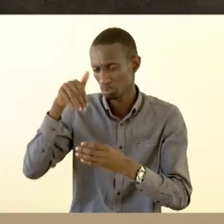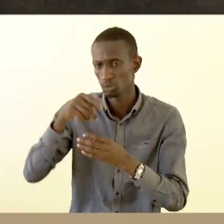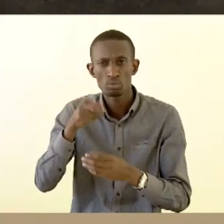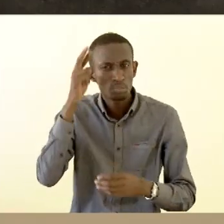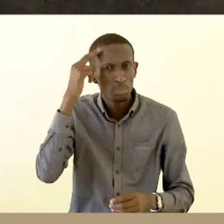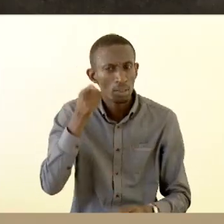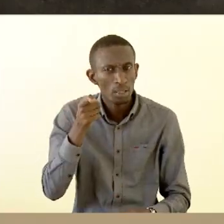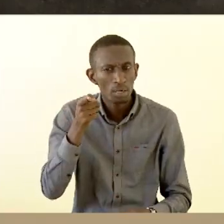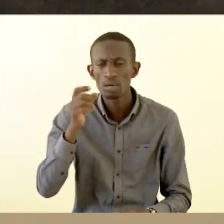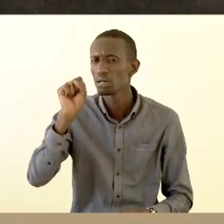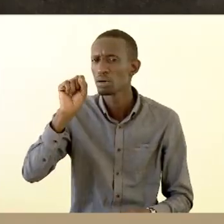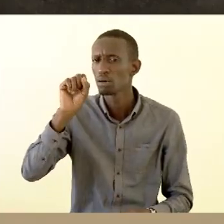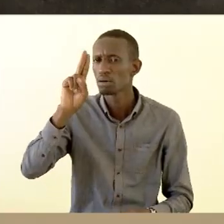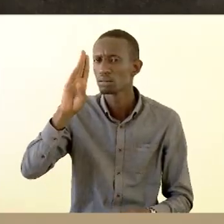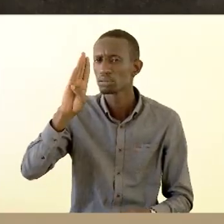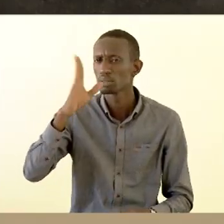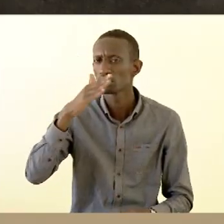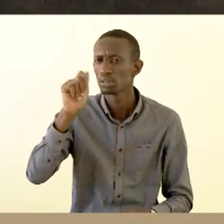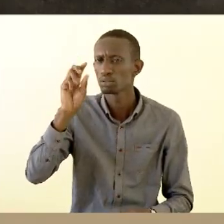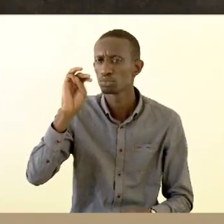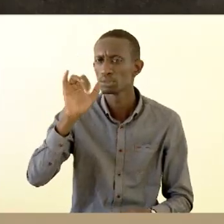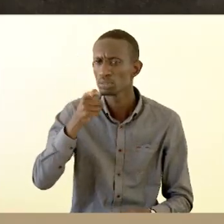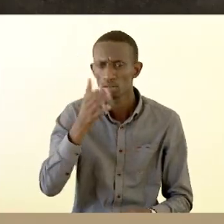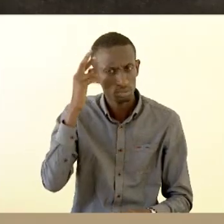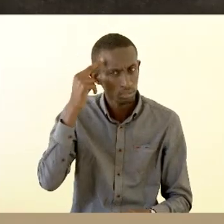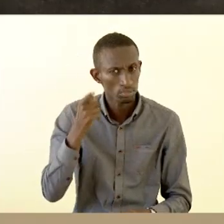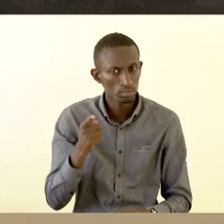The subatomic particles.